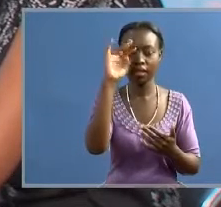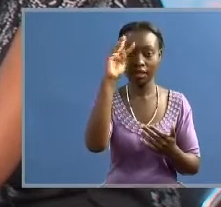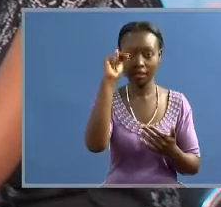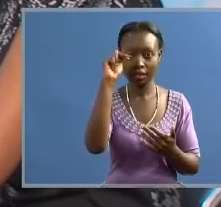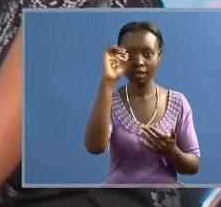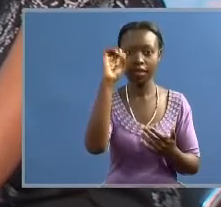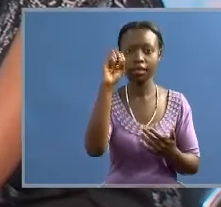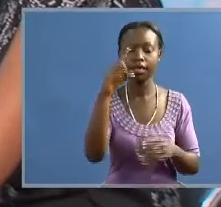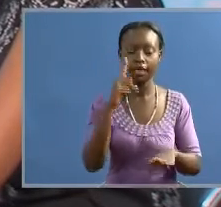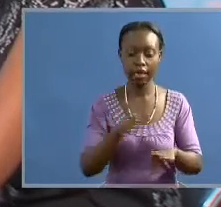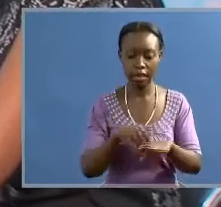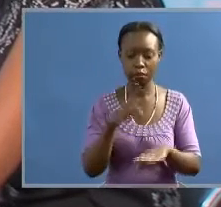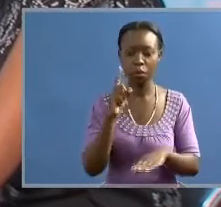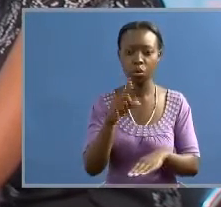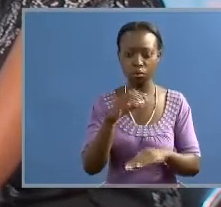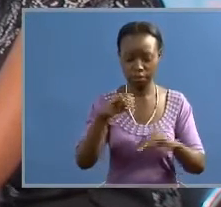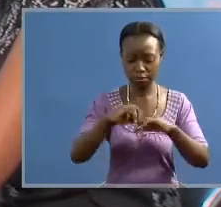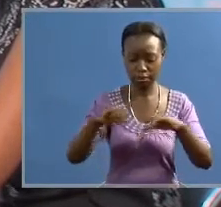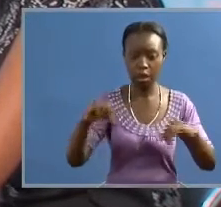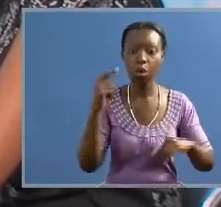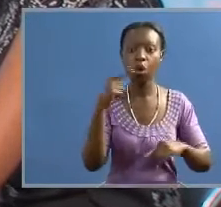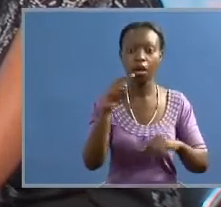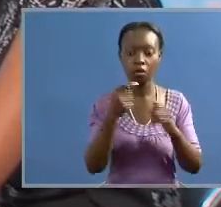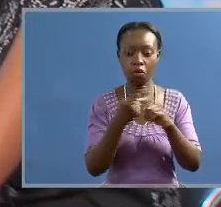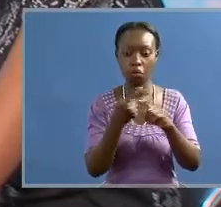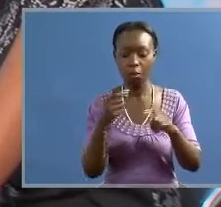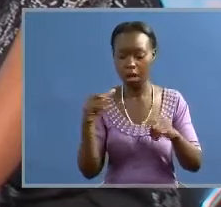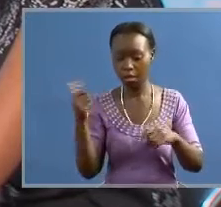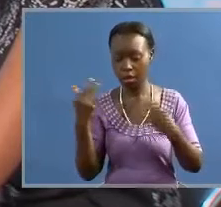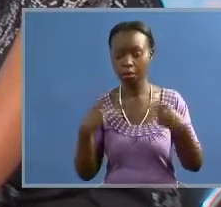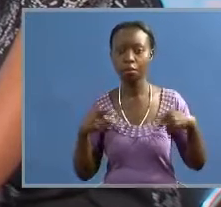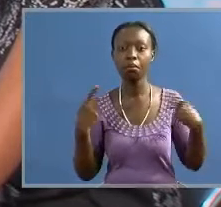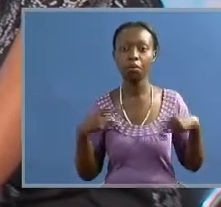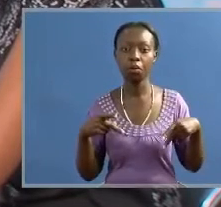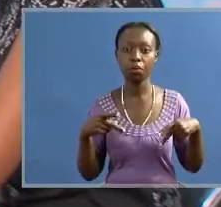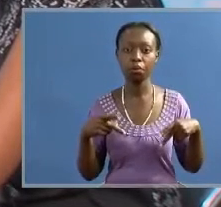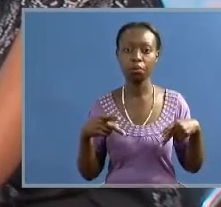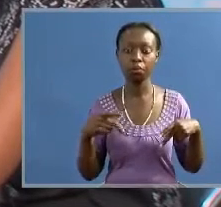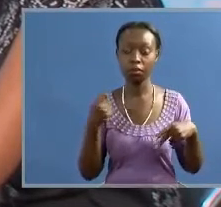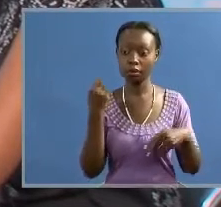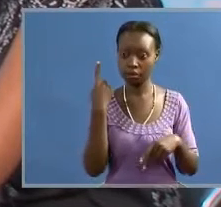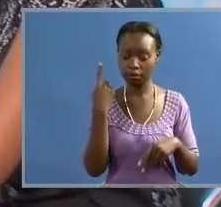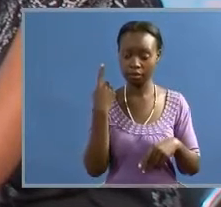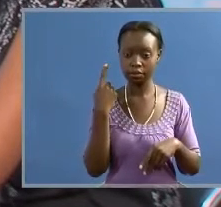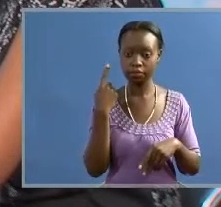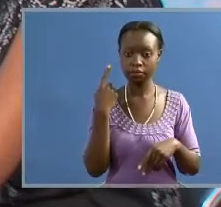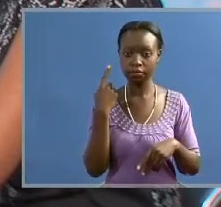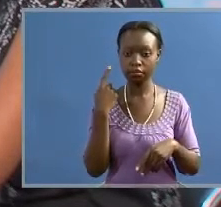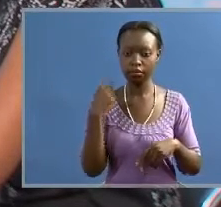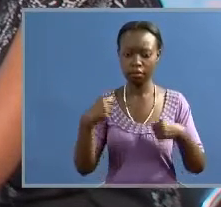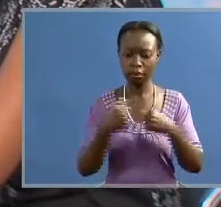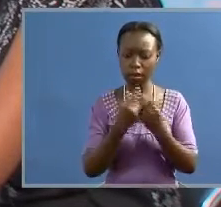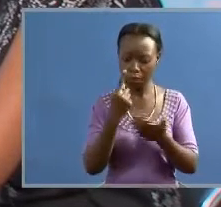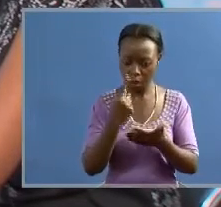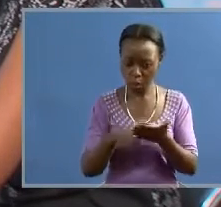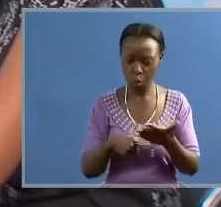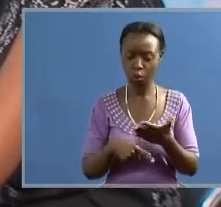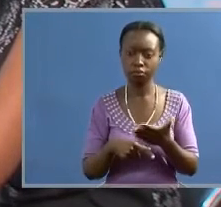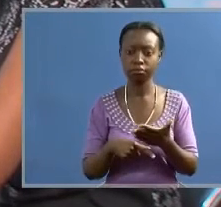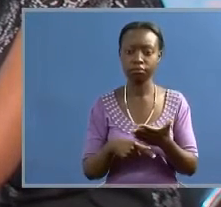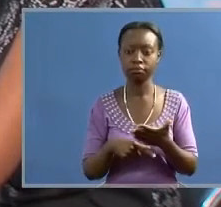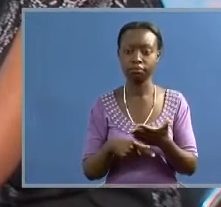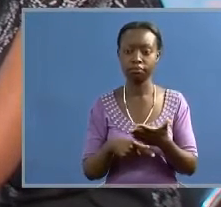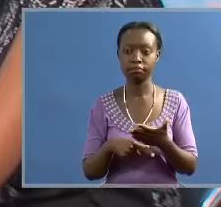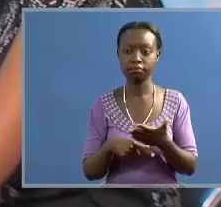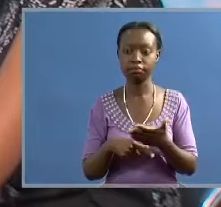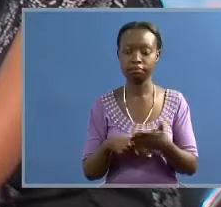people, even in your family, and you observe yourself. Are you getting me right? Right. Now, what would happen in this case?